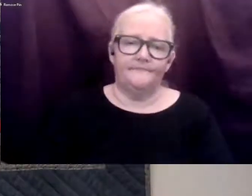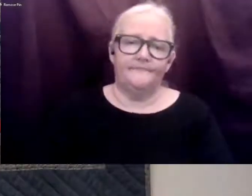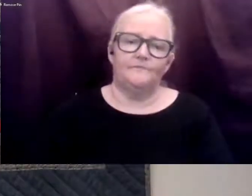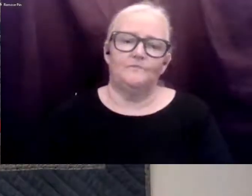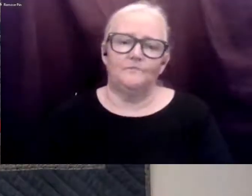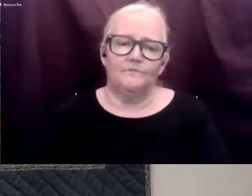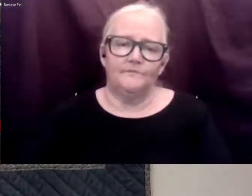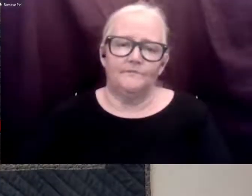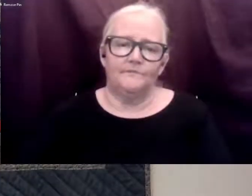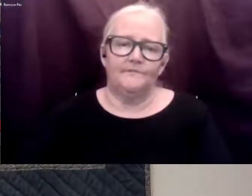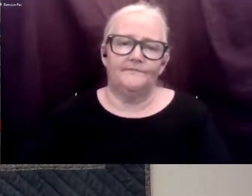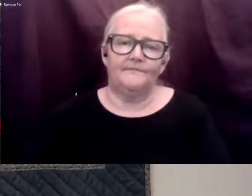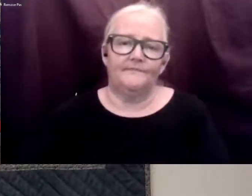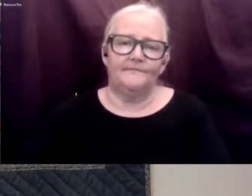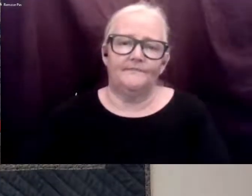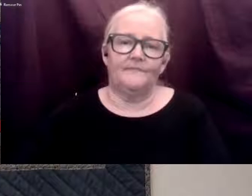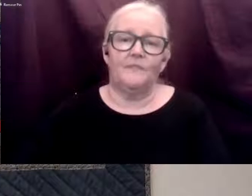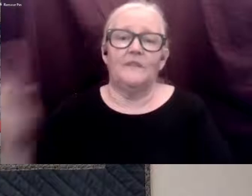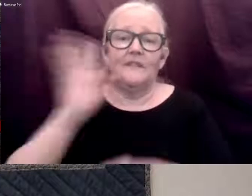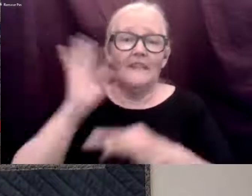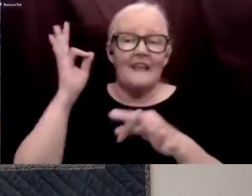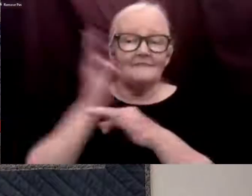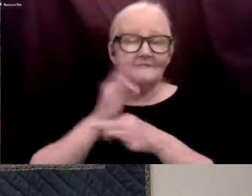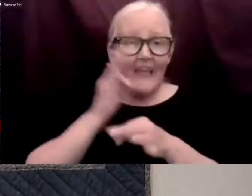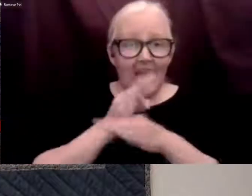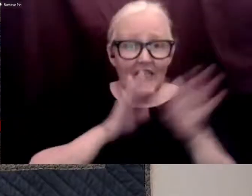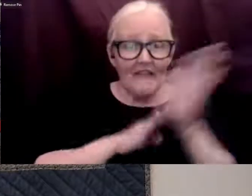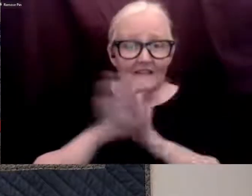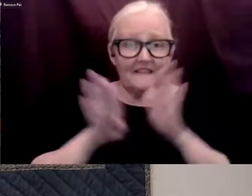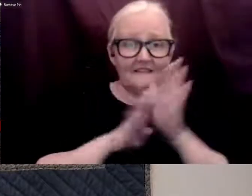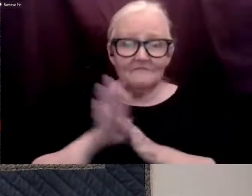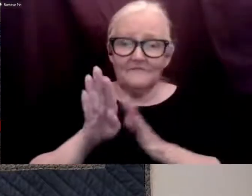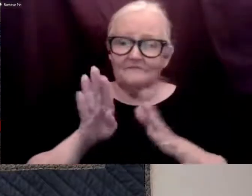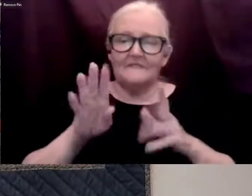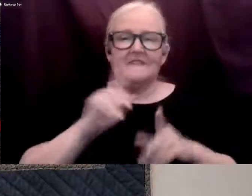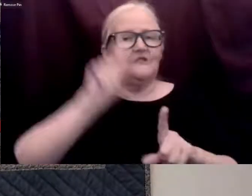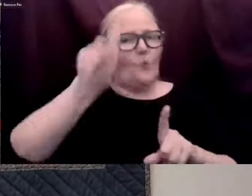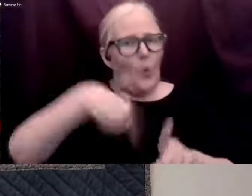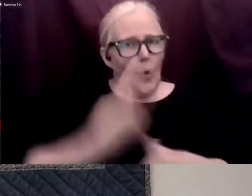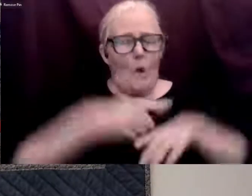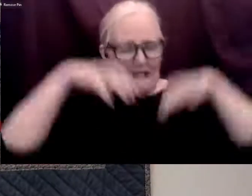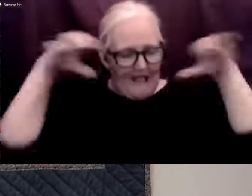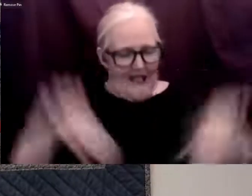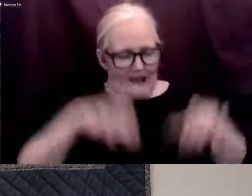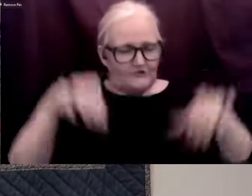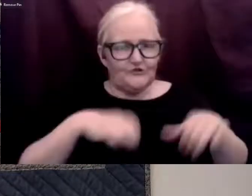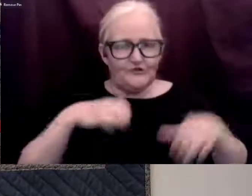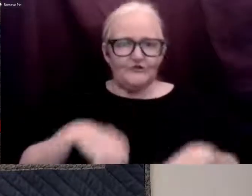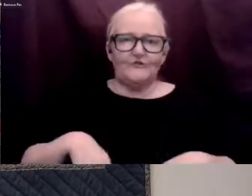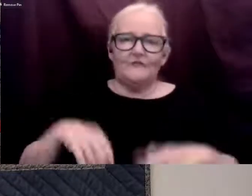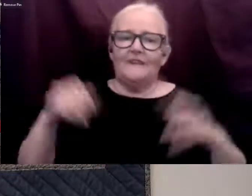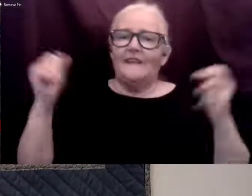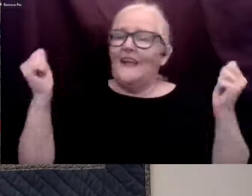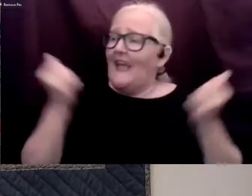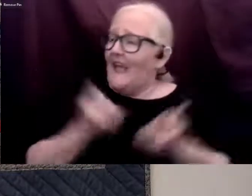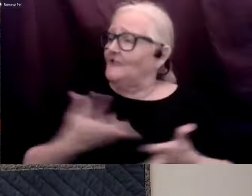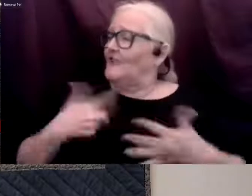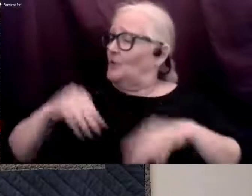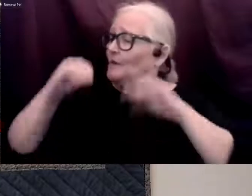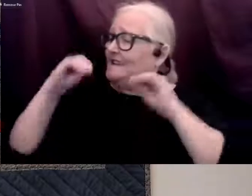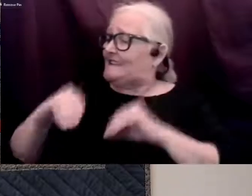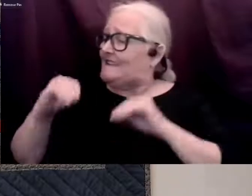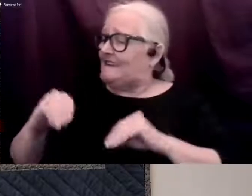Faith development is all we do. Unitary, everything we teach is Unitarian Universalism.